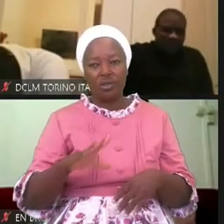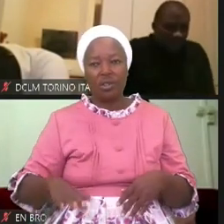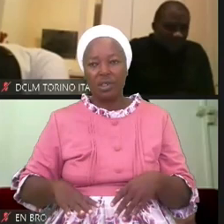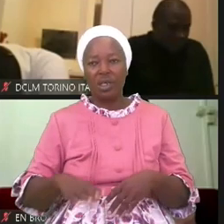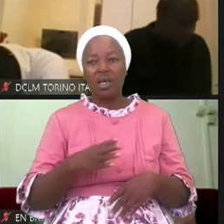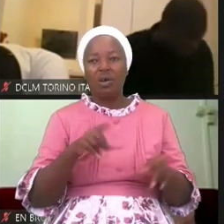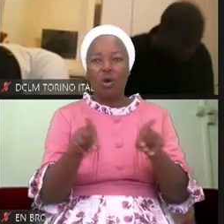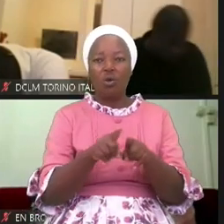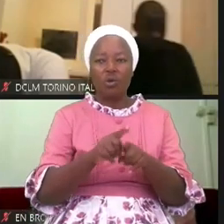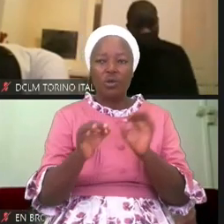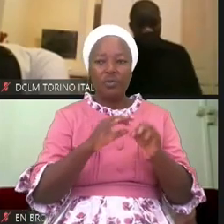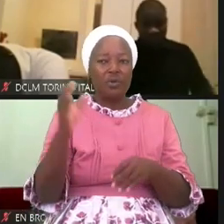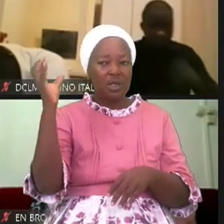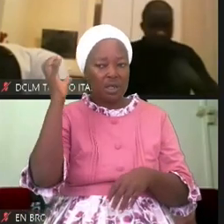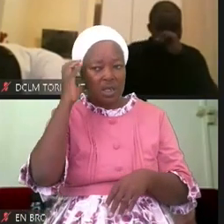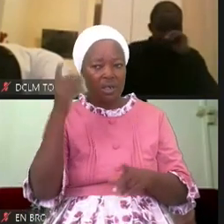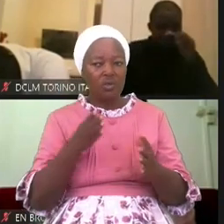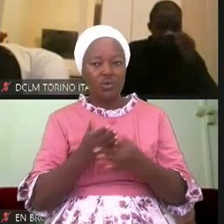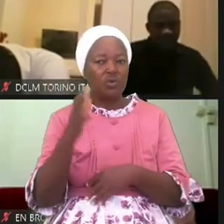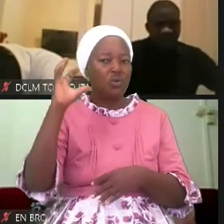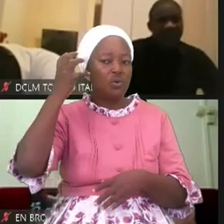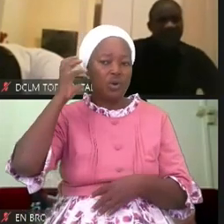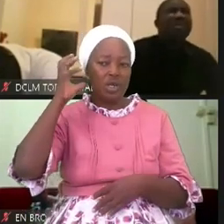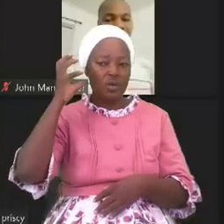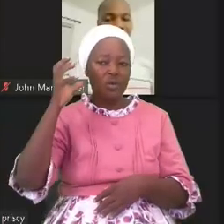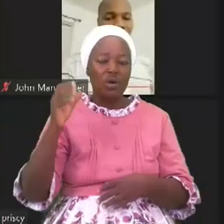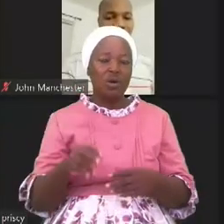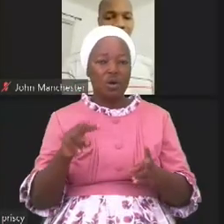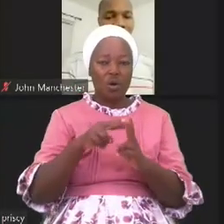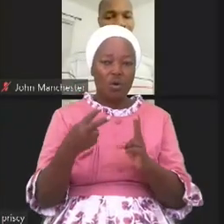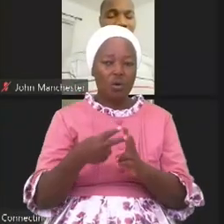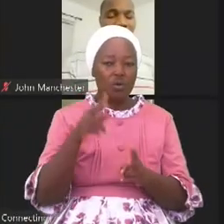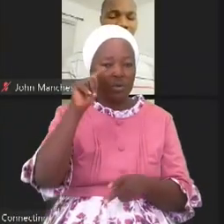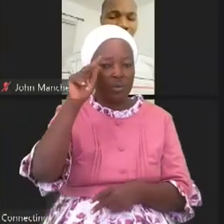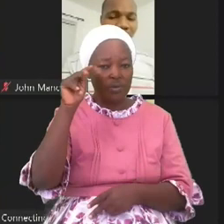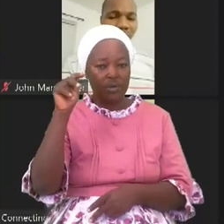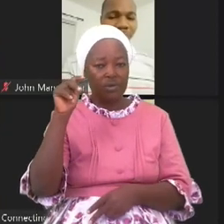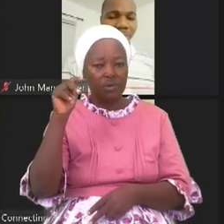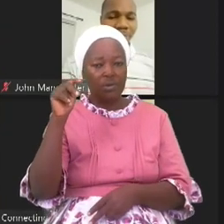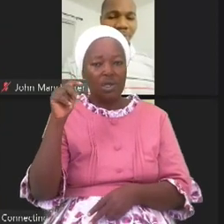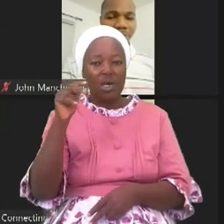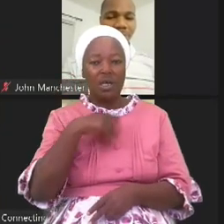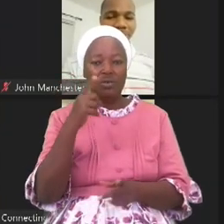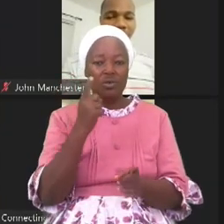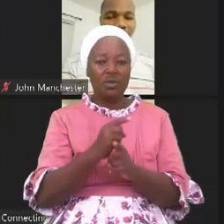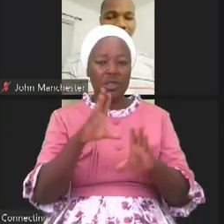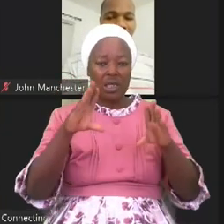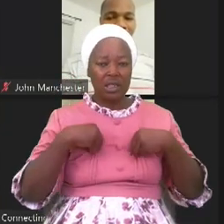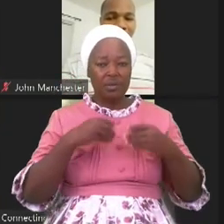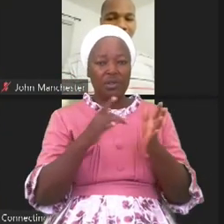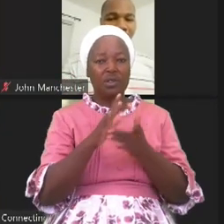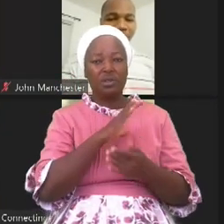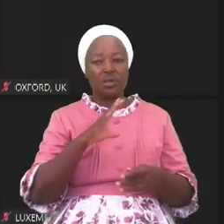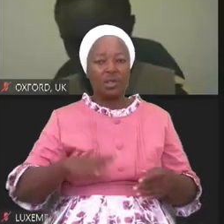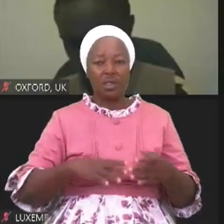or television and you just gave your life to Christ, send your name,